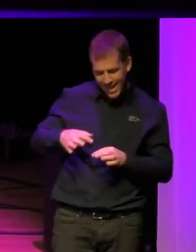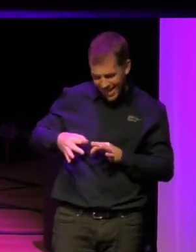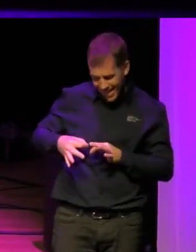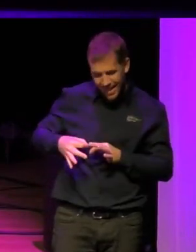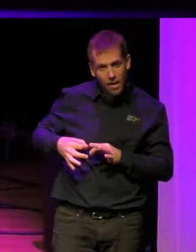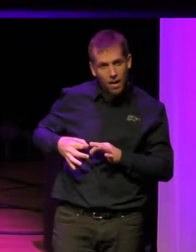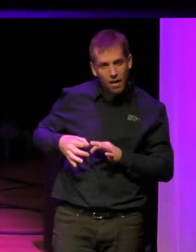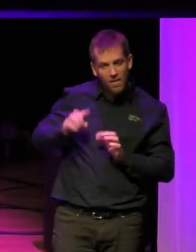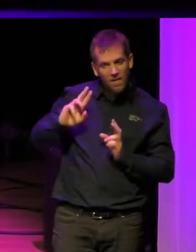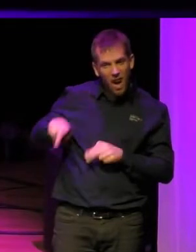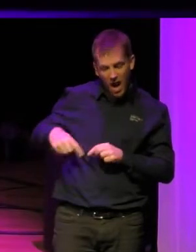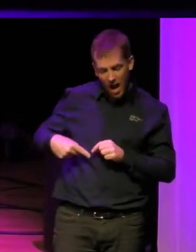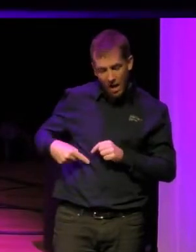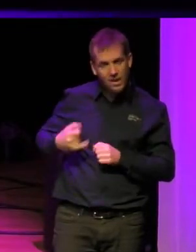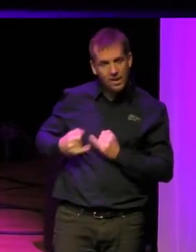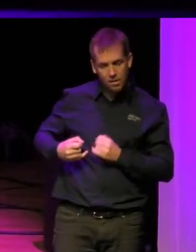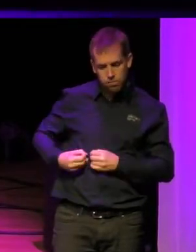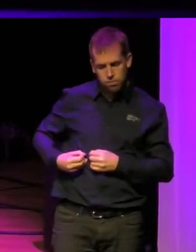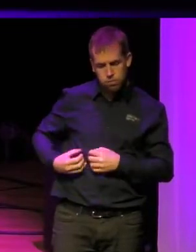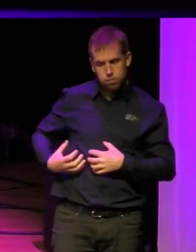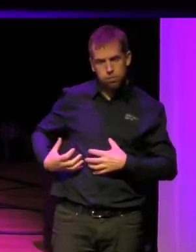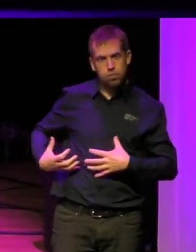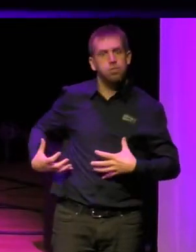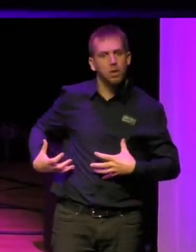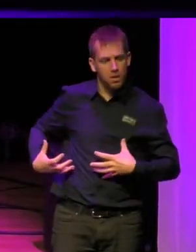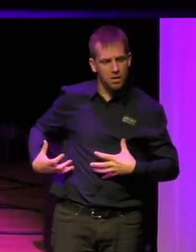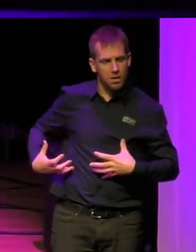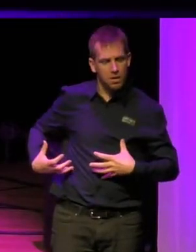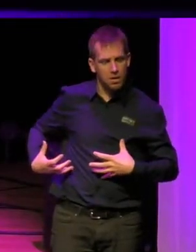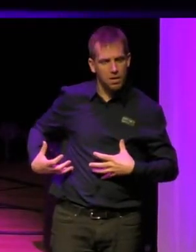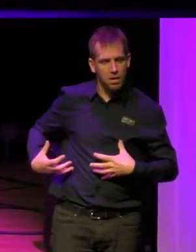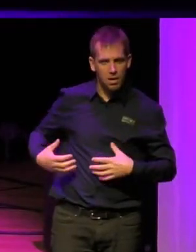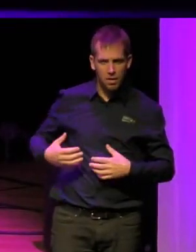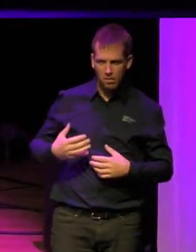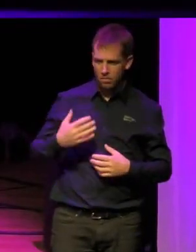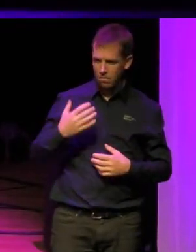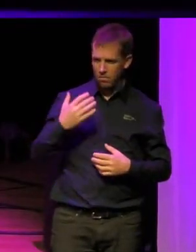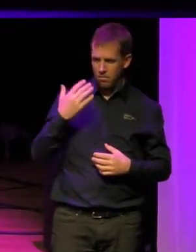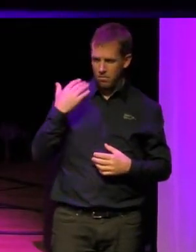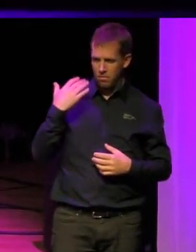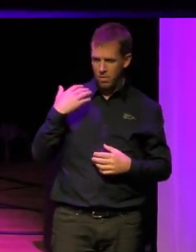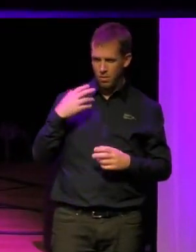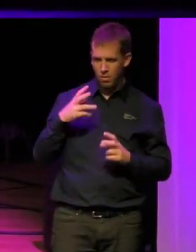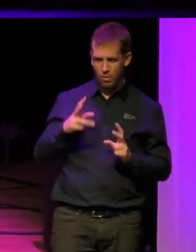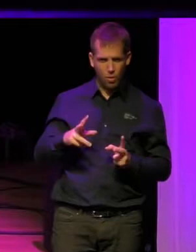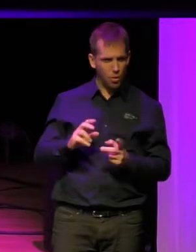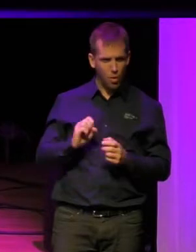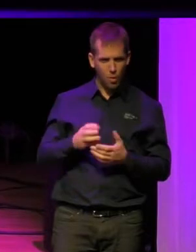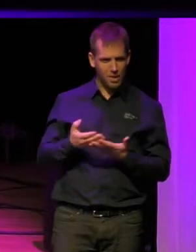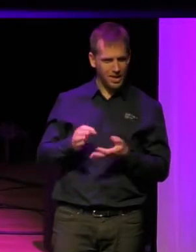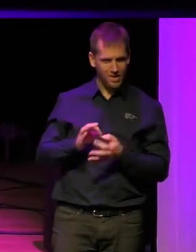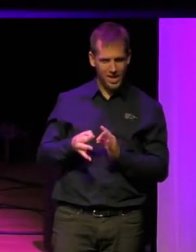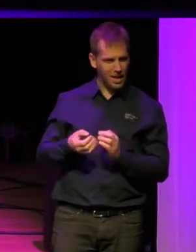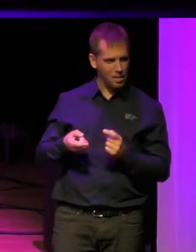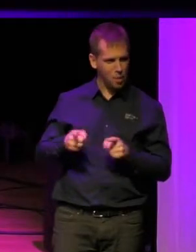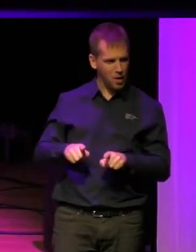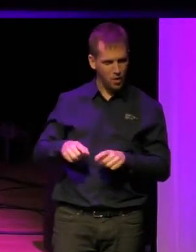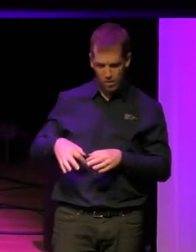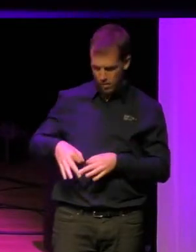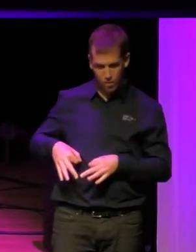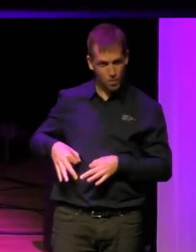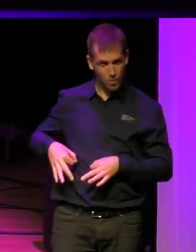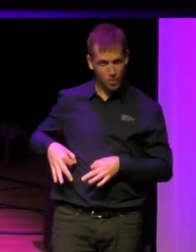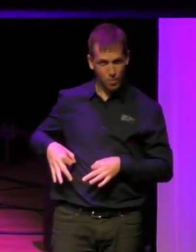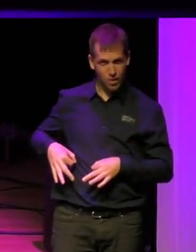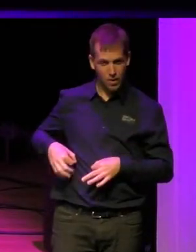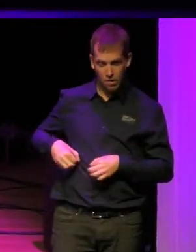It comes from those days when the dresses were sort of knitted, and if you don't mend a hem, it would unravel,